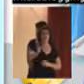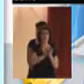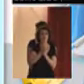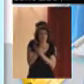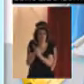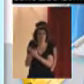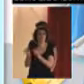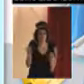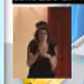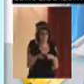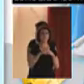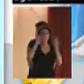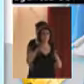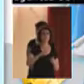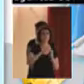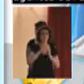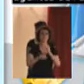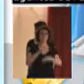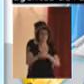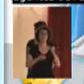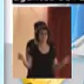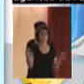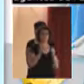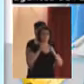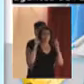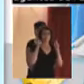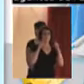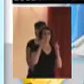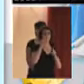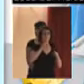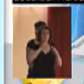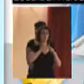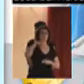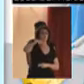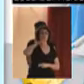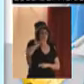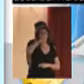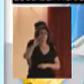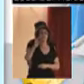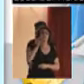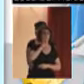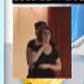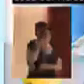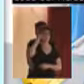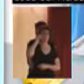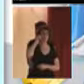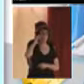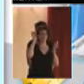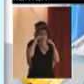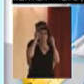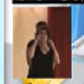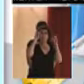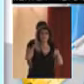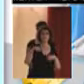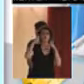others. But there are also other services that offer microblogging. They may call it wall, such as, for instance, Facebook